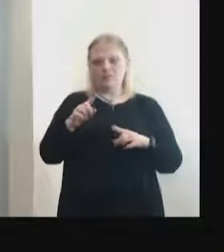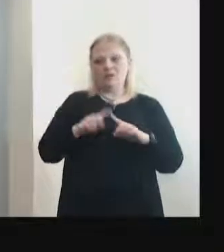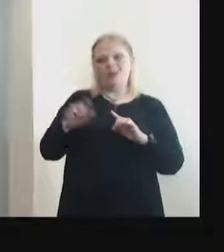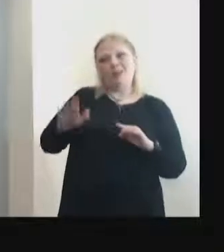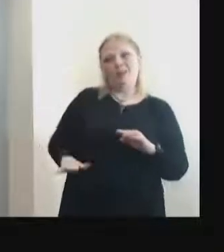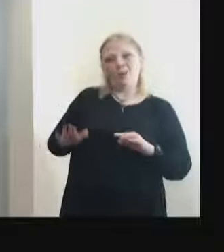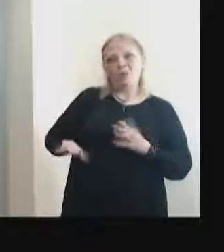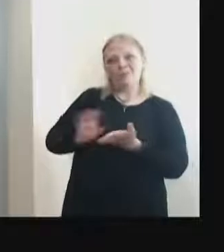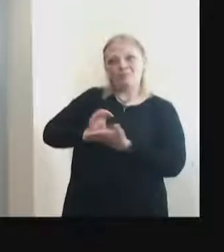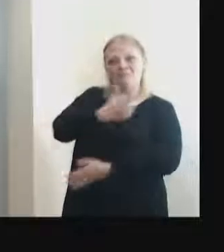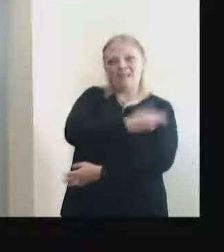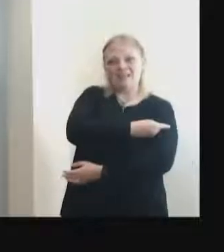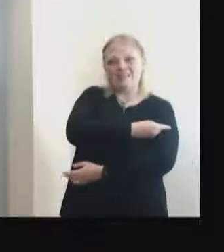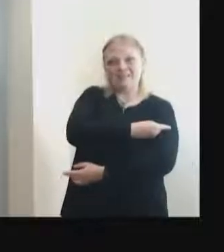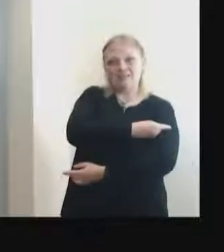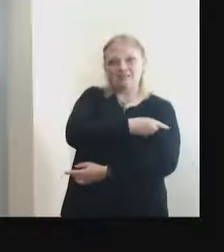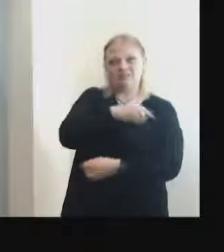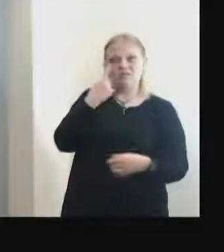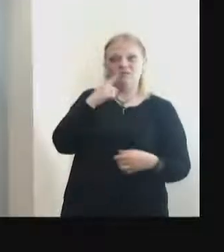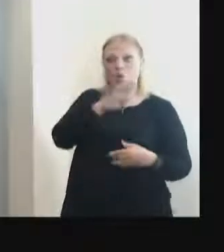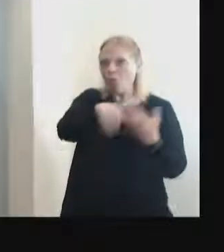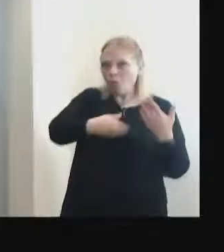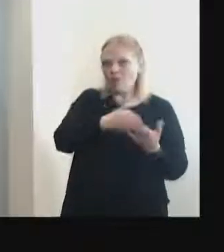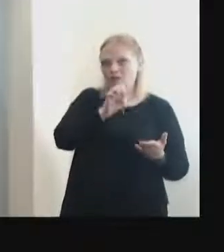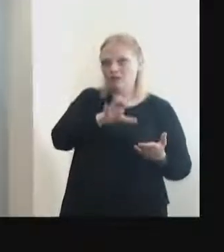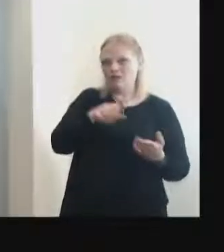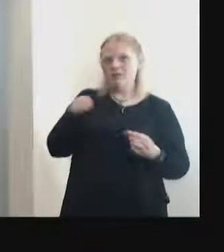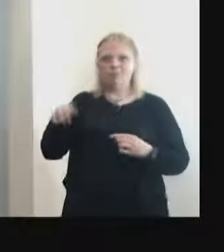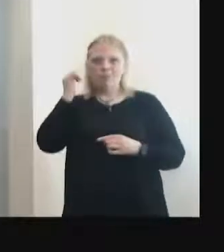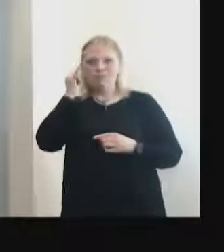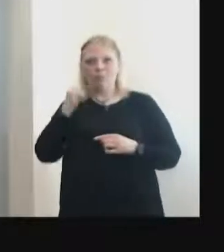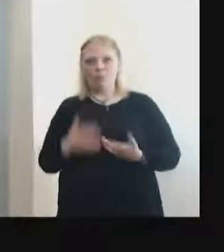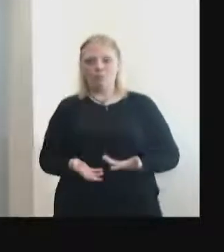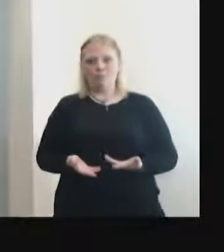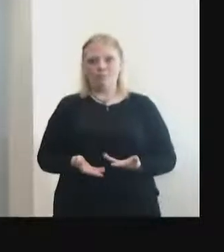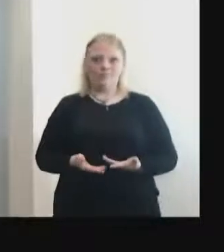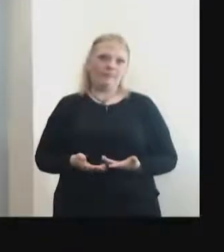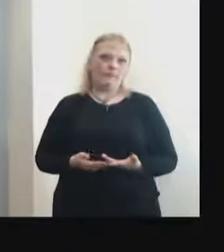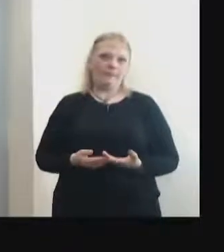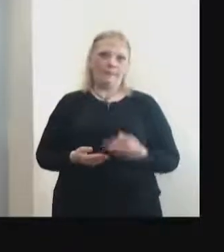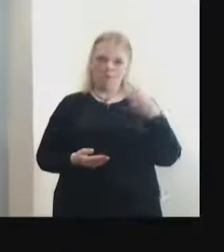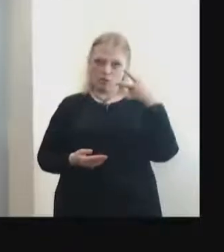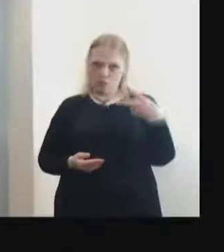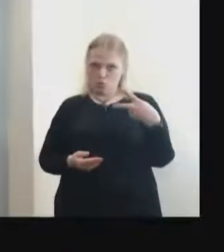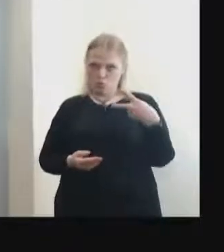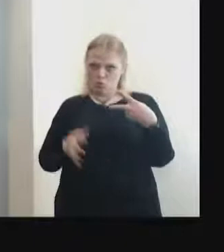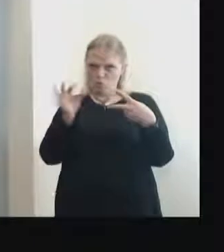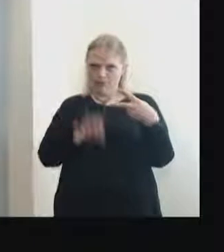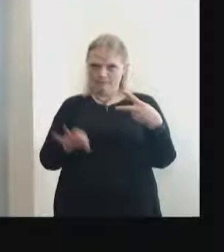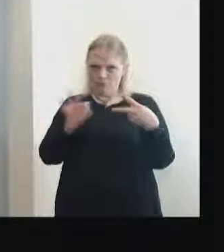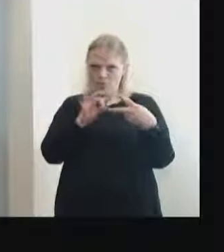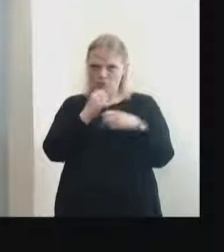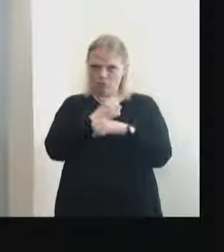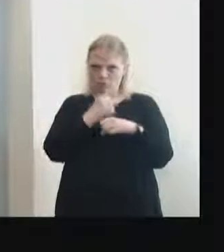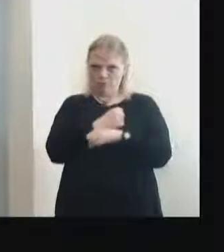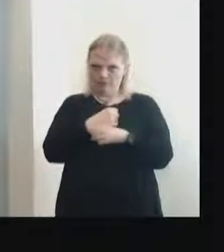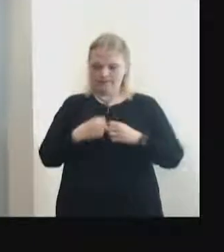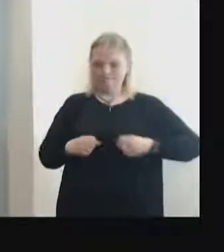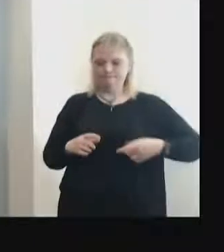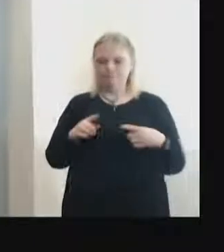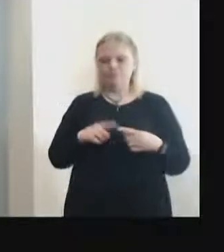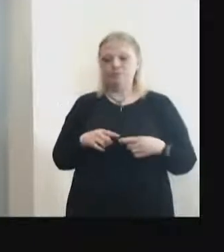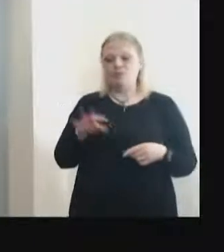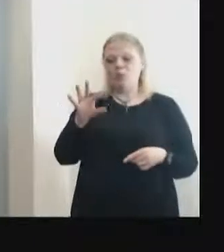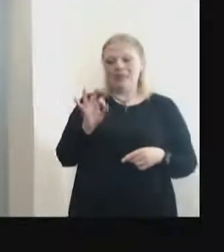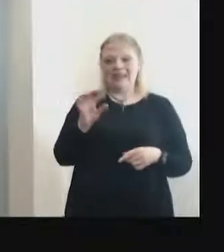rates in Erie County are in Buffalo zip codes. Two important stats. Of the